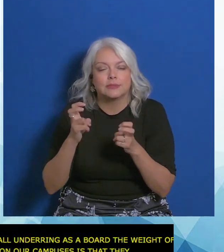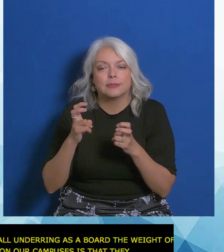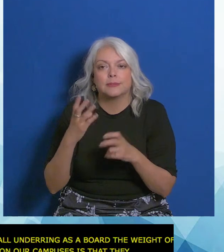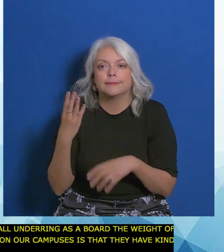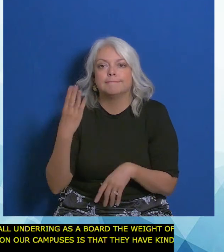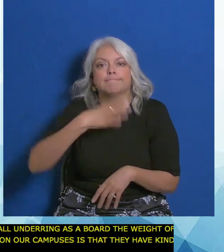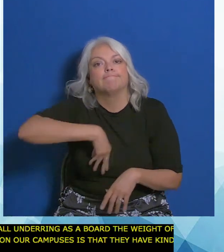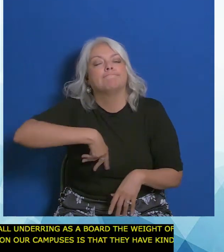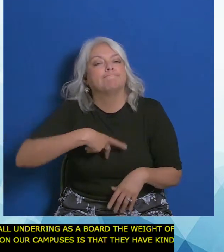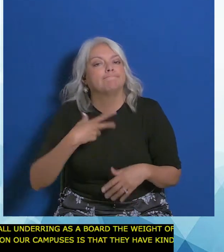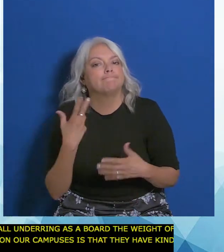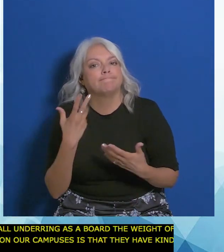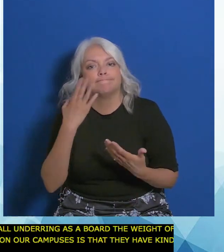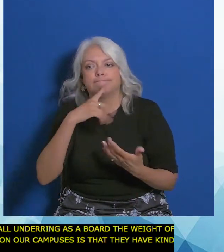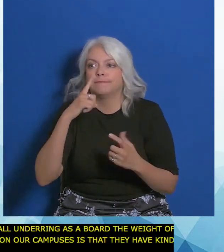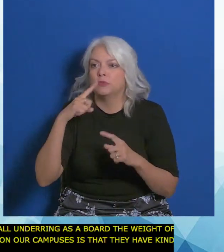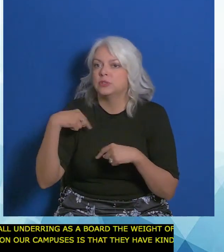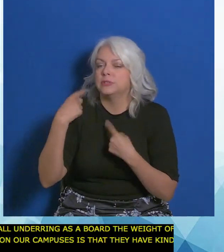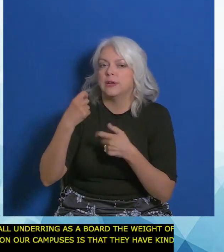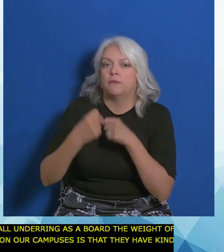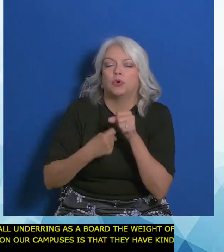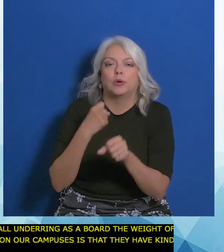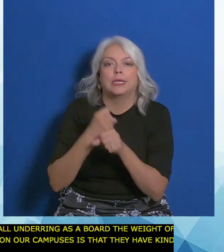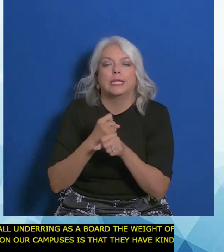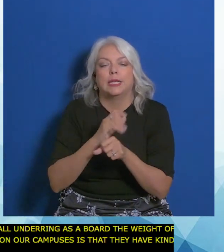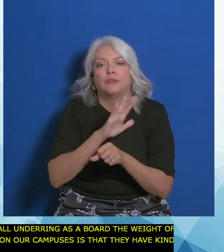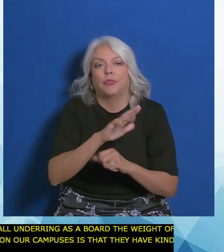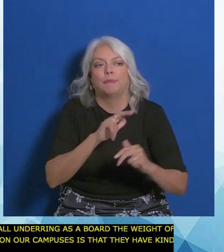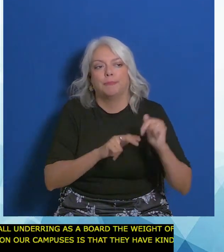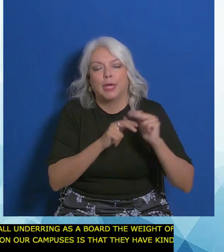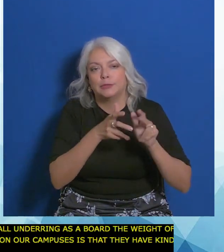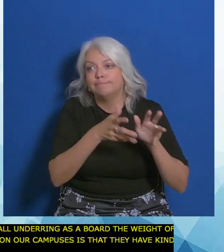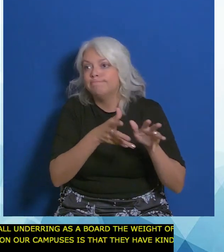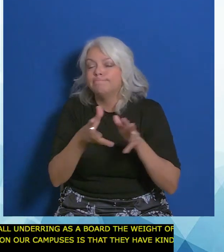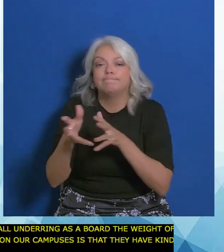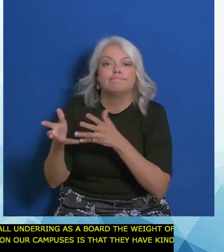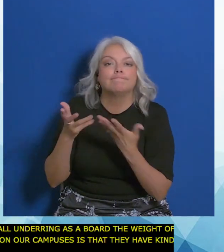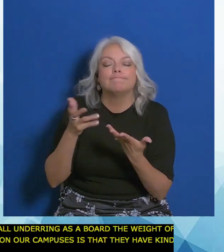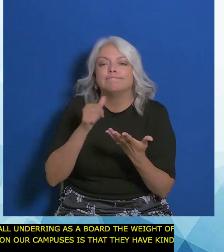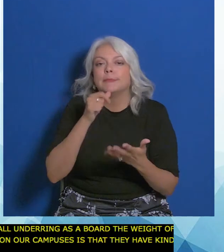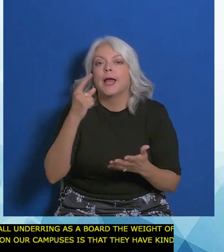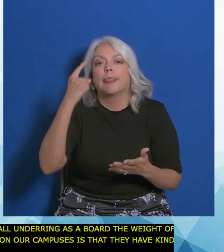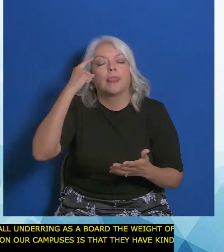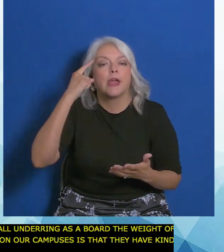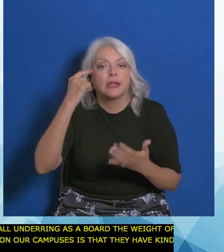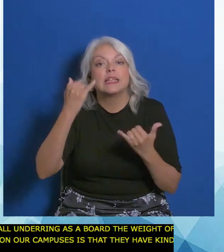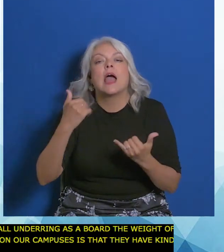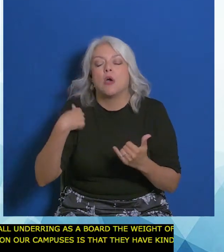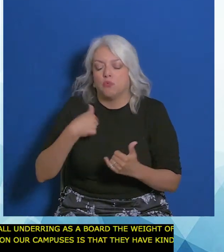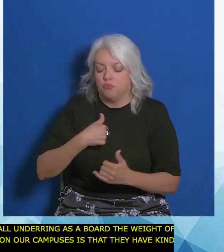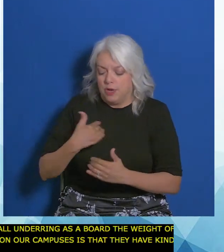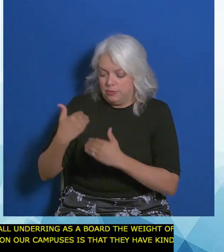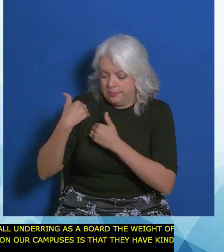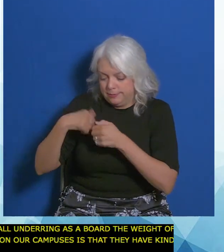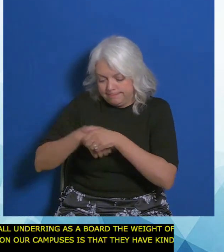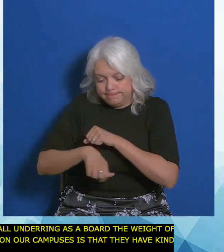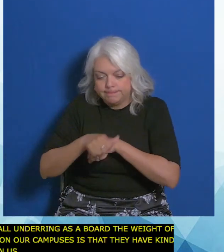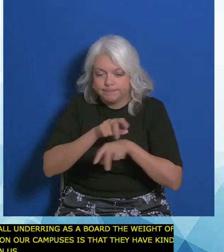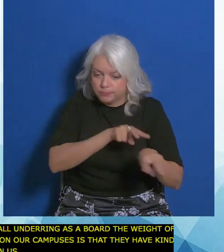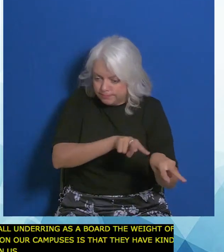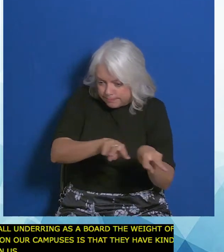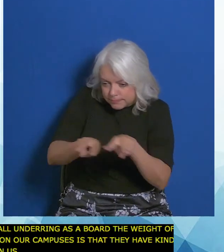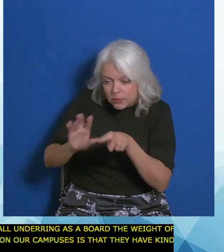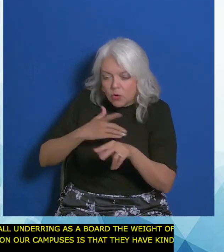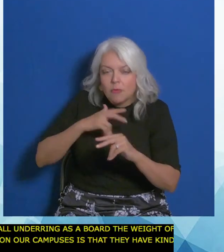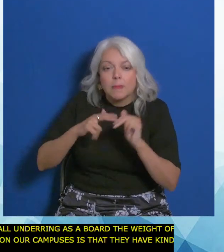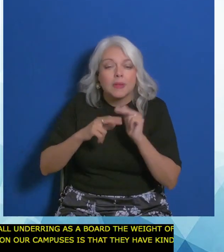radar for several years, and that it falls on us to look at the buildings that we have. And I do think that there is value